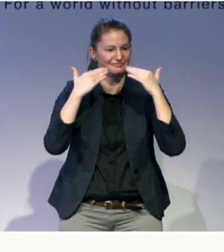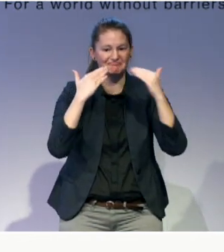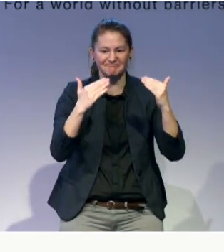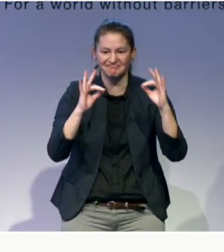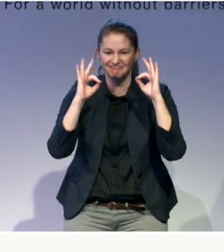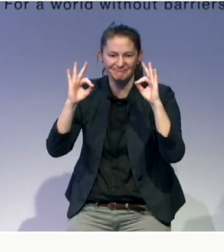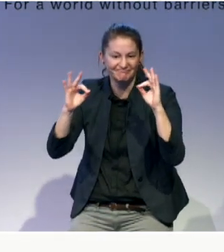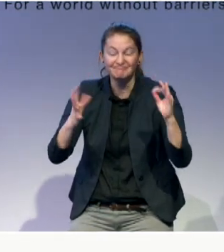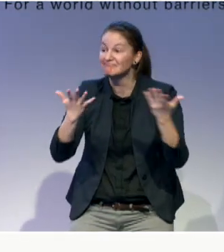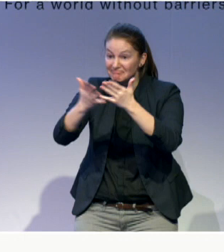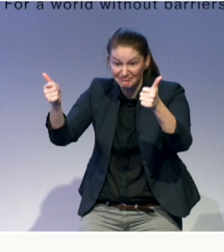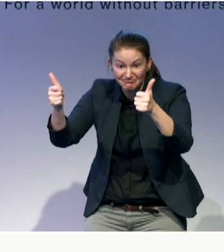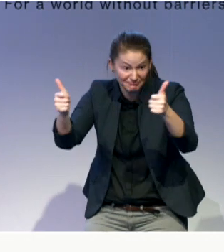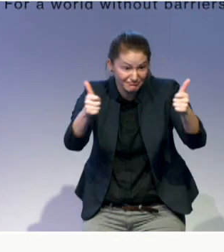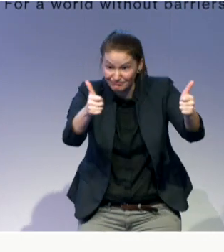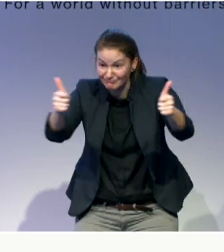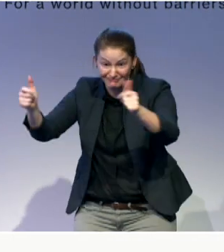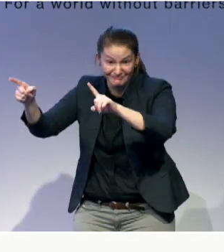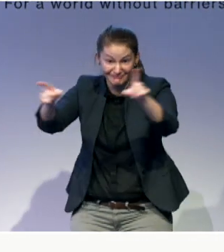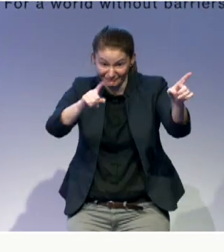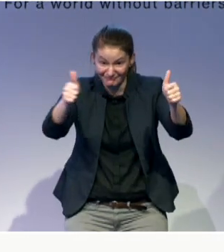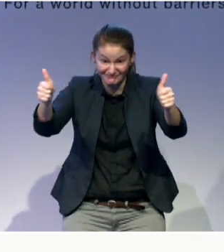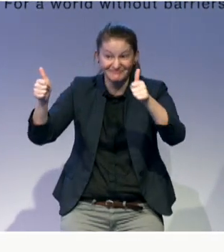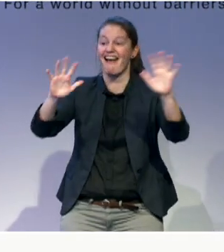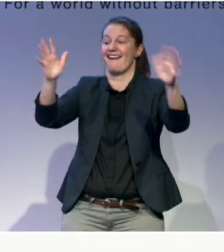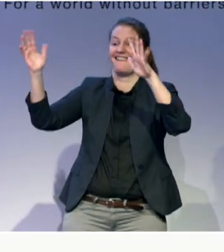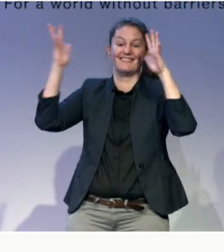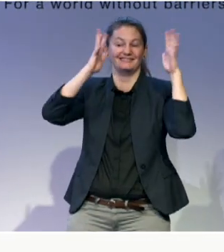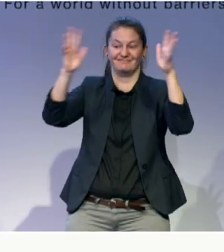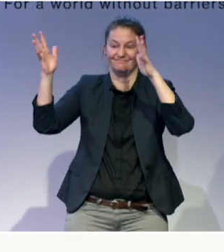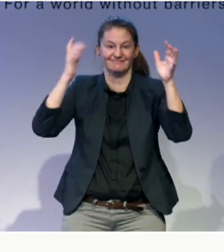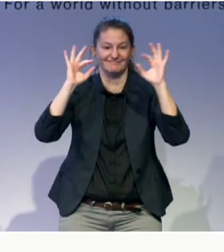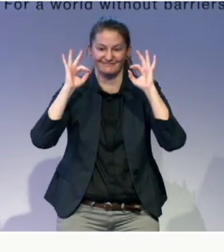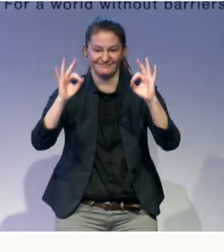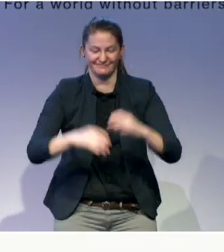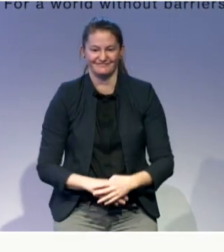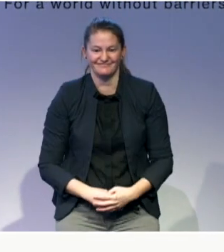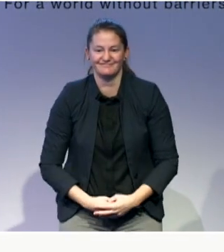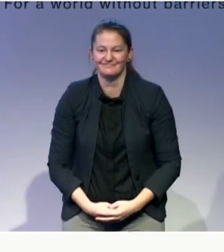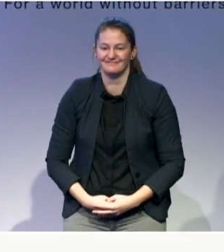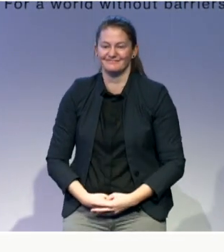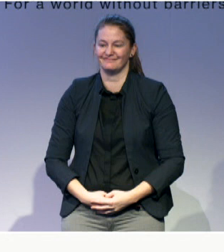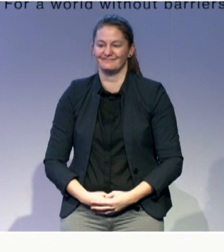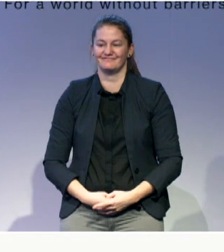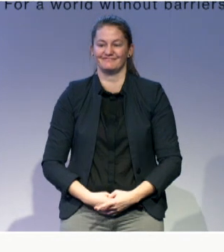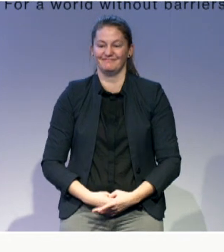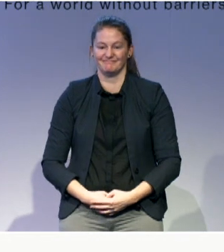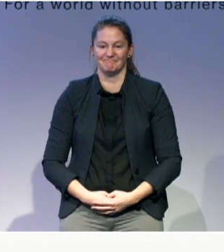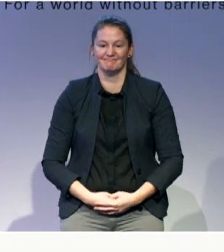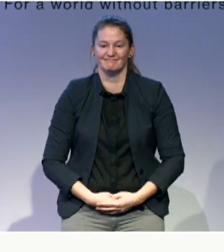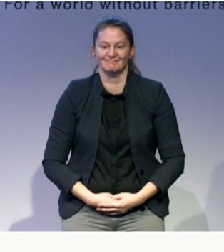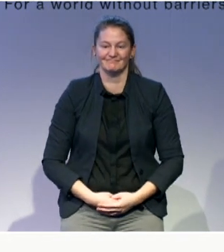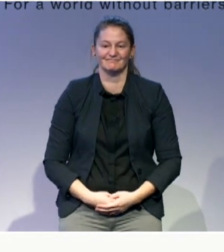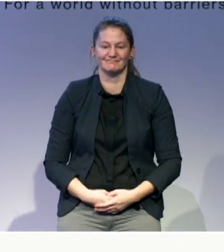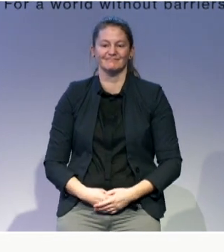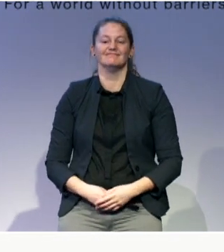know, you're doing great. Keep it up, guys. You're doing great. Okay, so to give those hands a bit of a rest, I'm